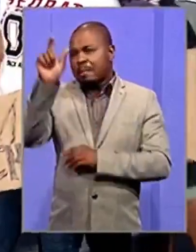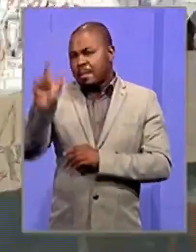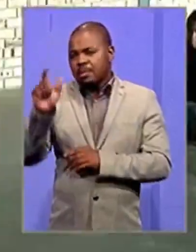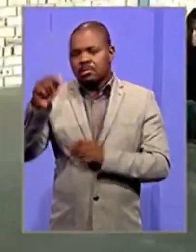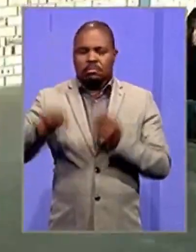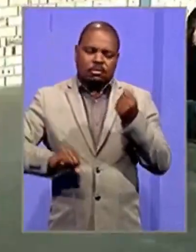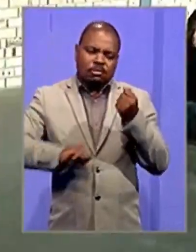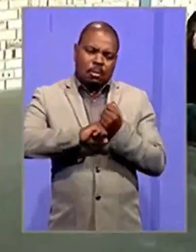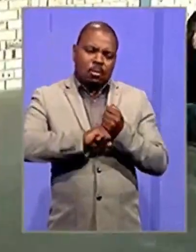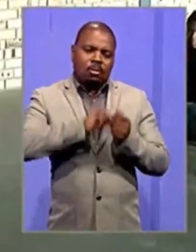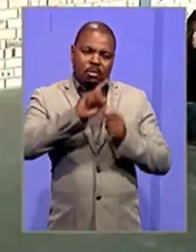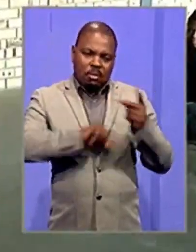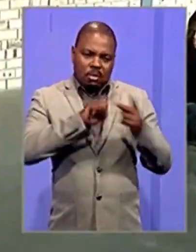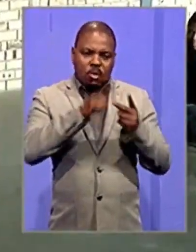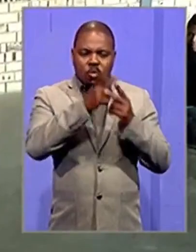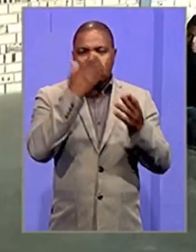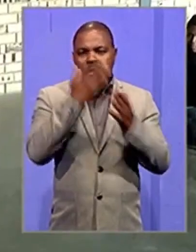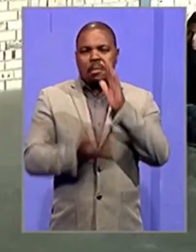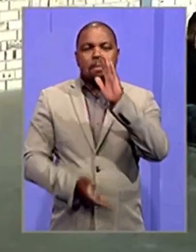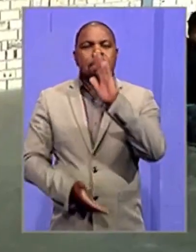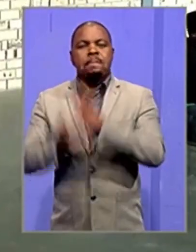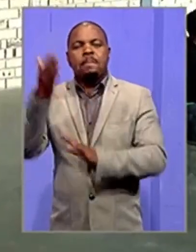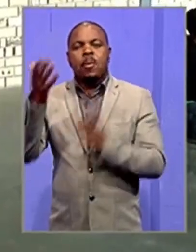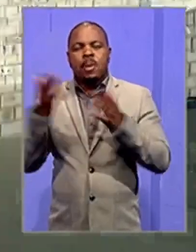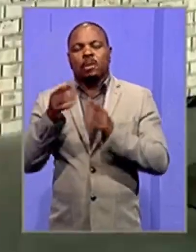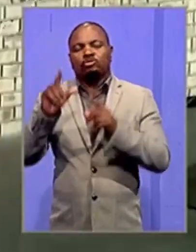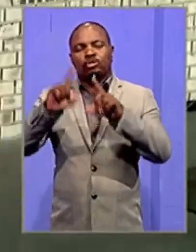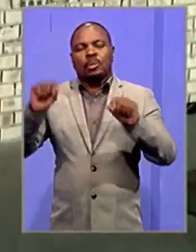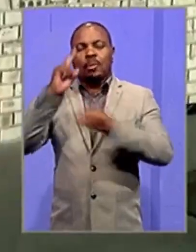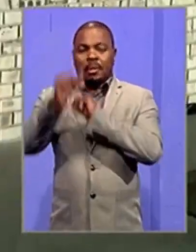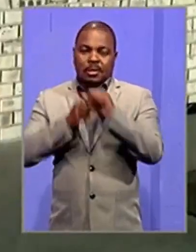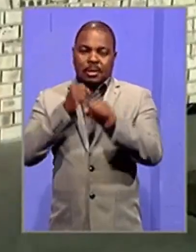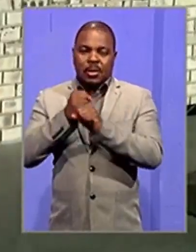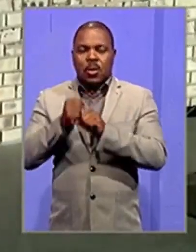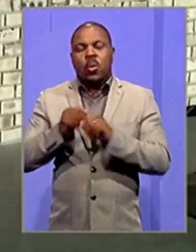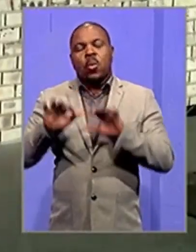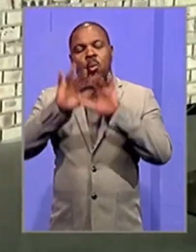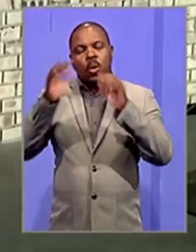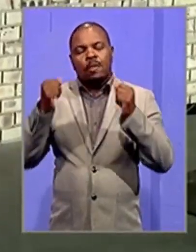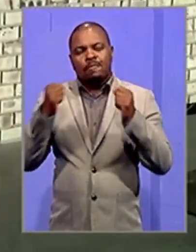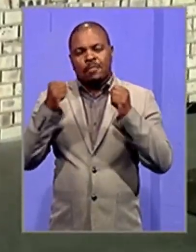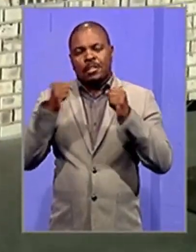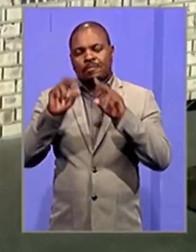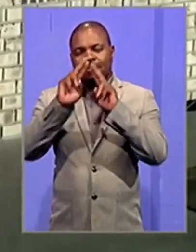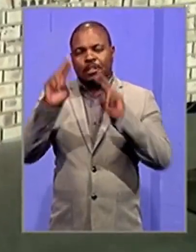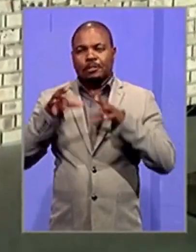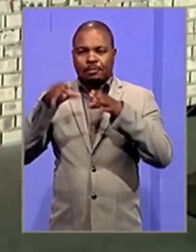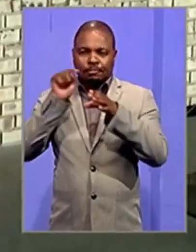letsoho hore a kgone ho iphumana a le Japan selemong se tlang ho World Fitness Federation.